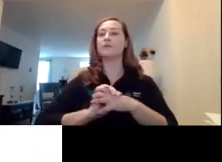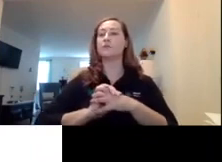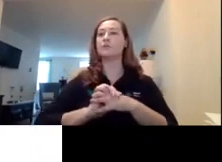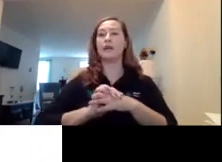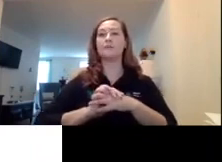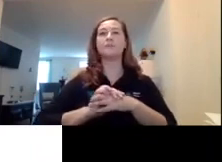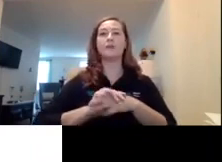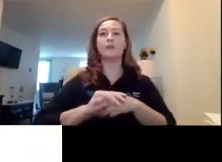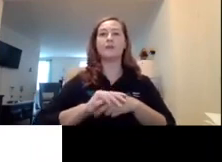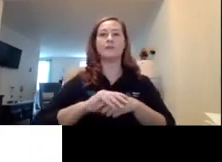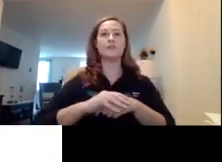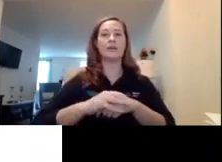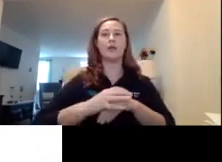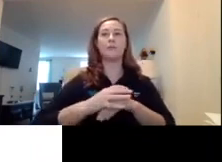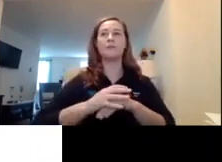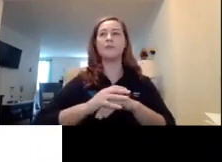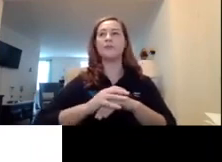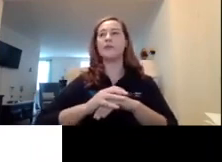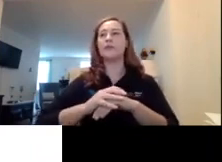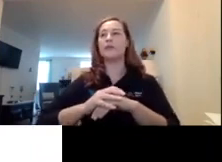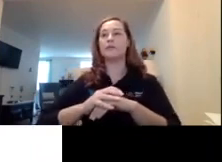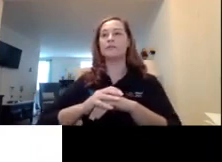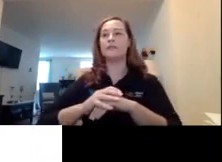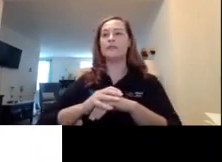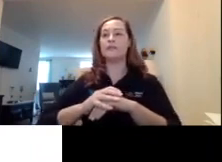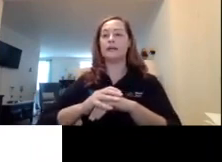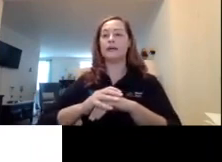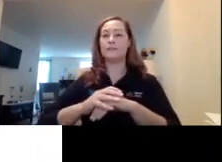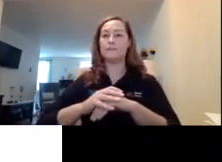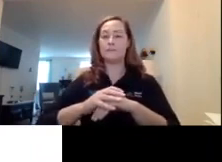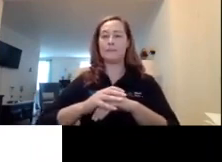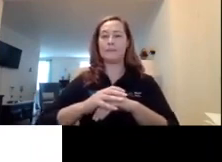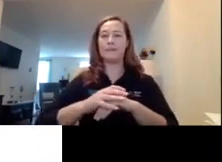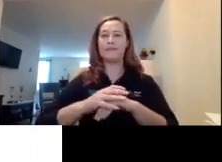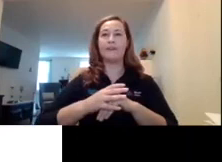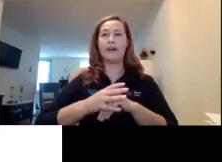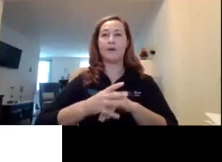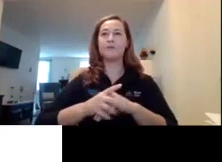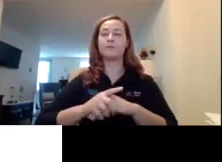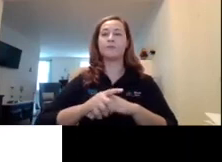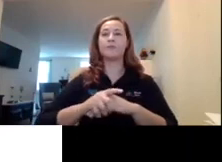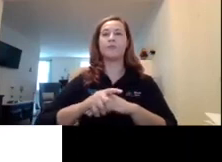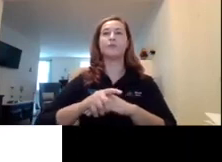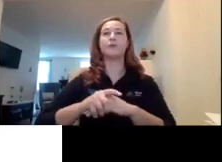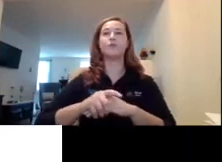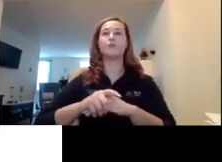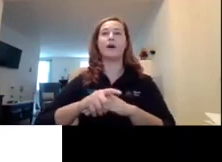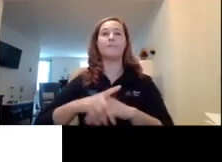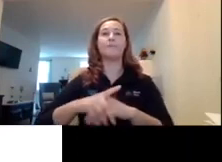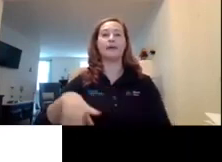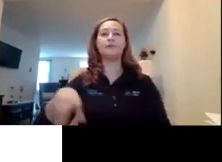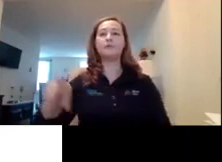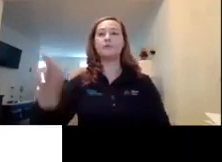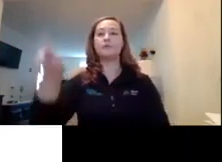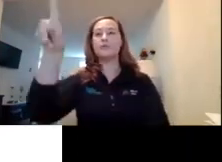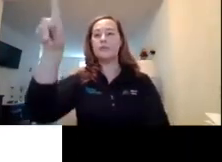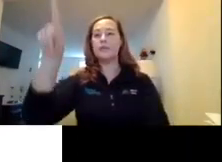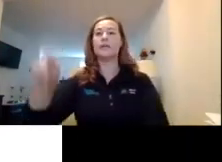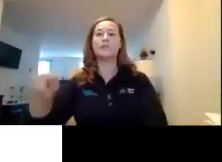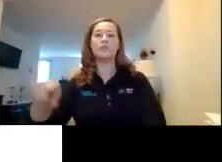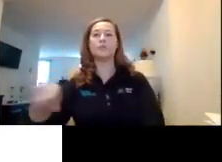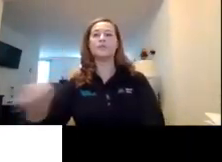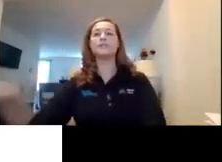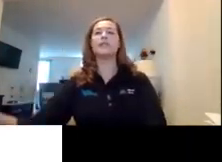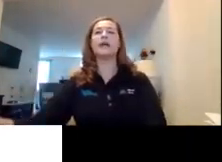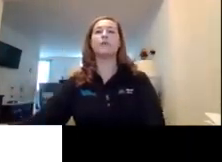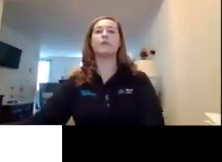crowded sometimes and things cannot be easily found, but if you go to About,